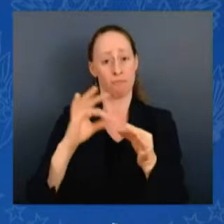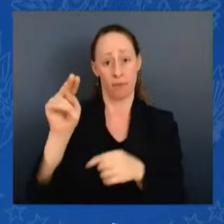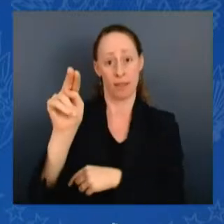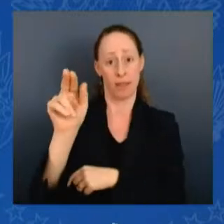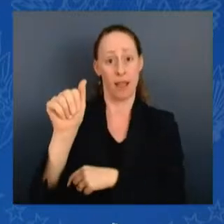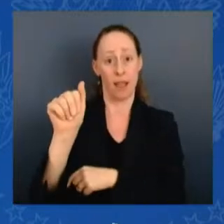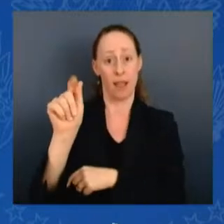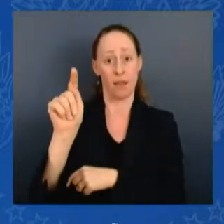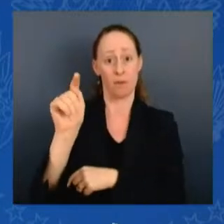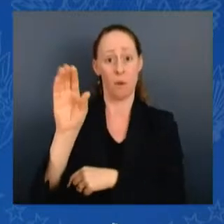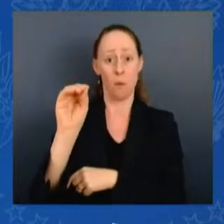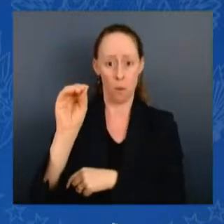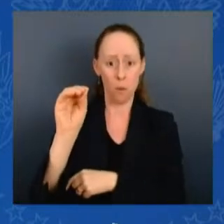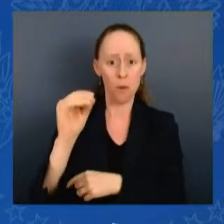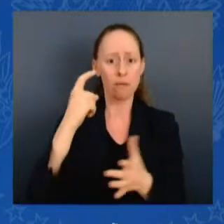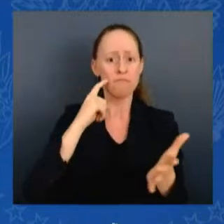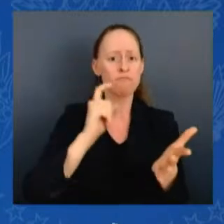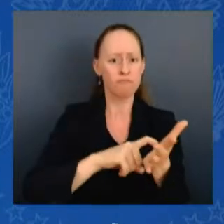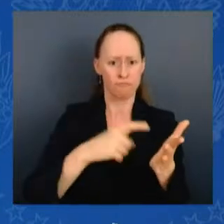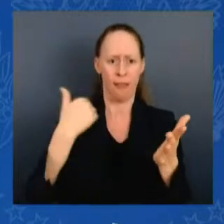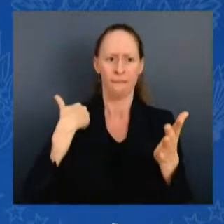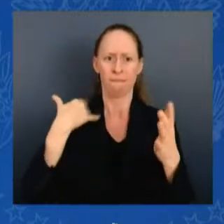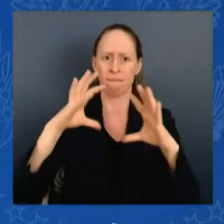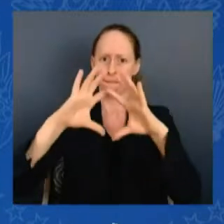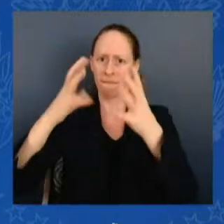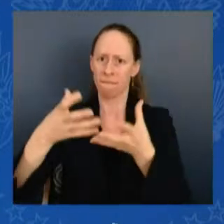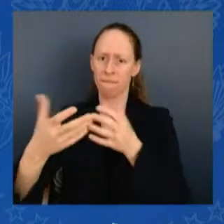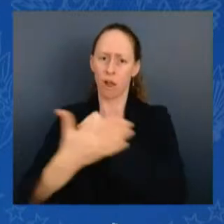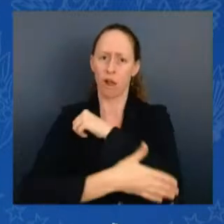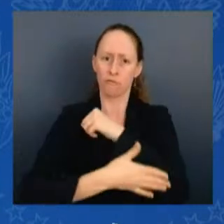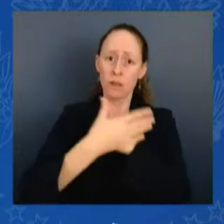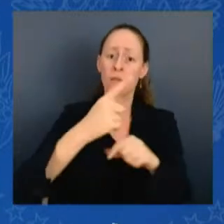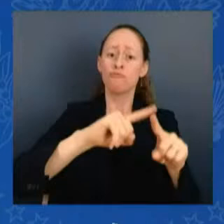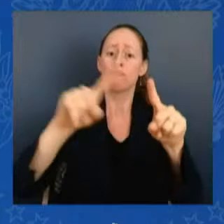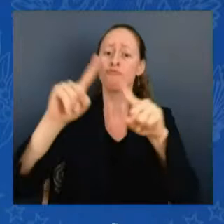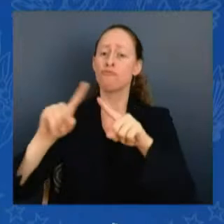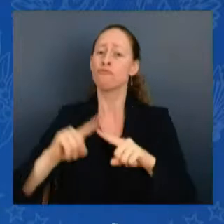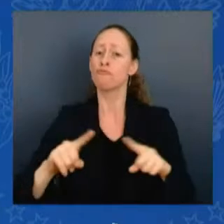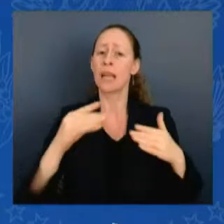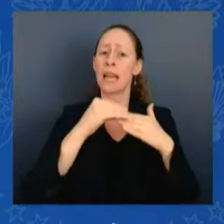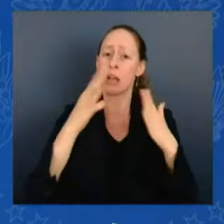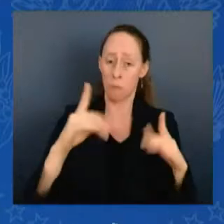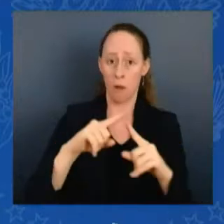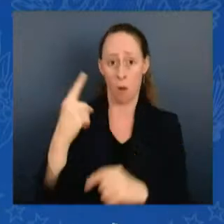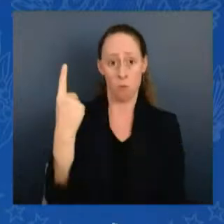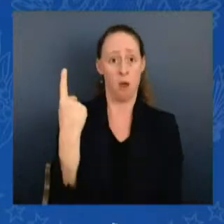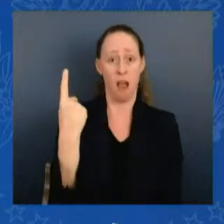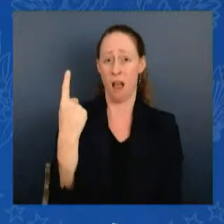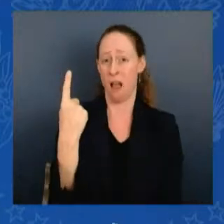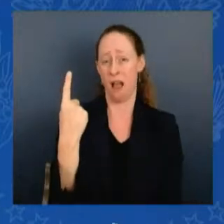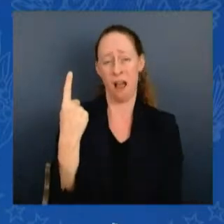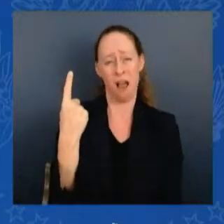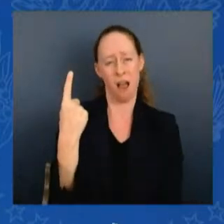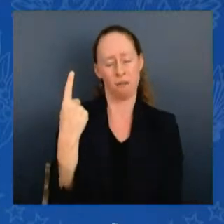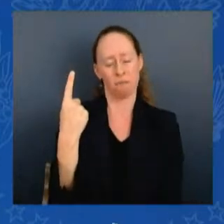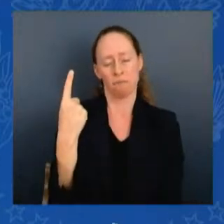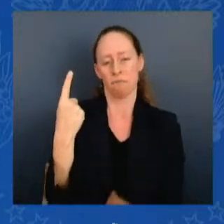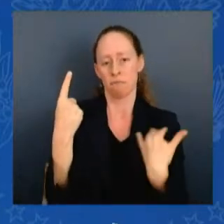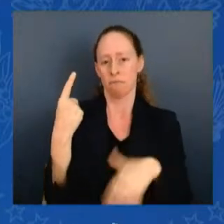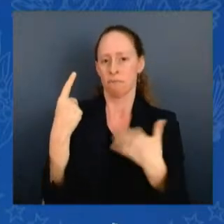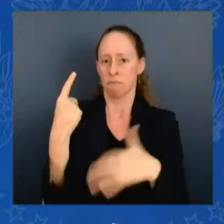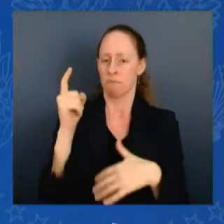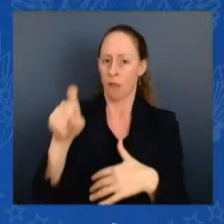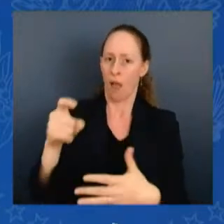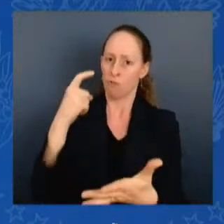particular has done an extraordinary job leading NATO for the last decade. Secretary General Stoltenberg, would he come